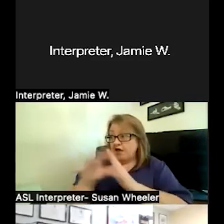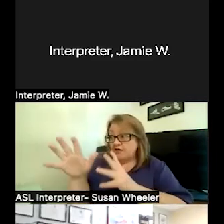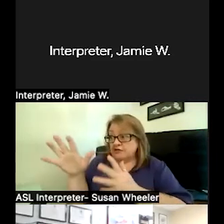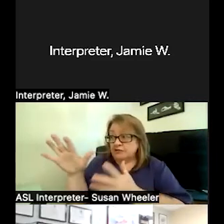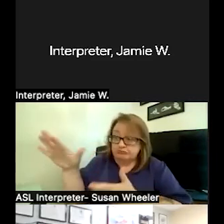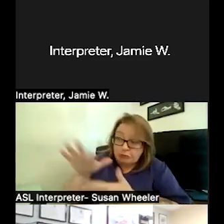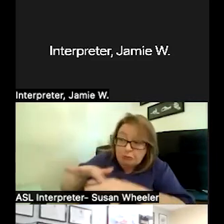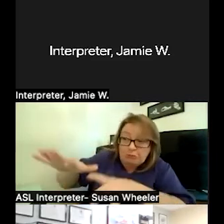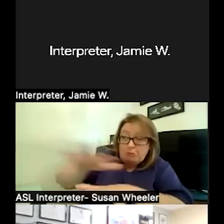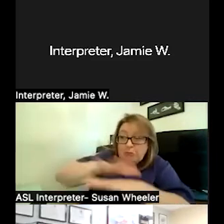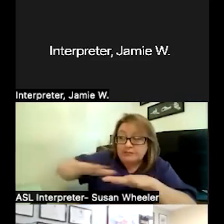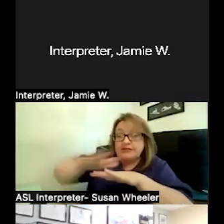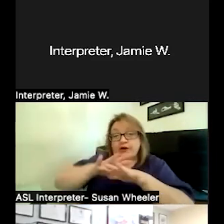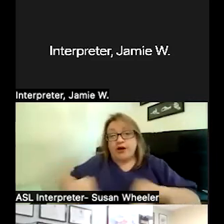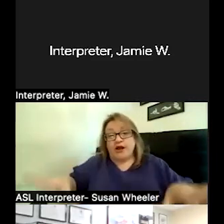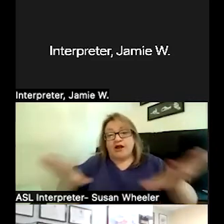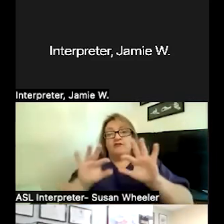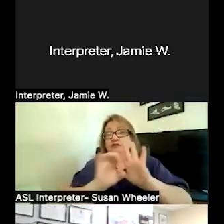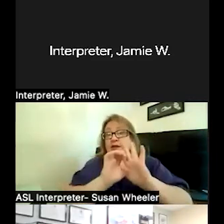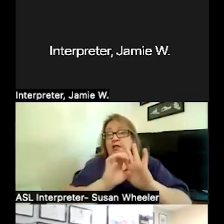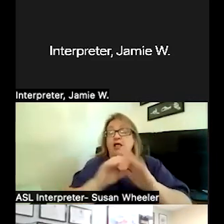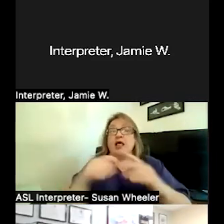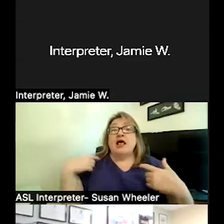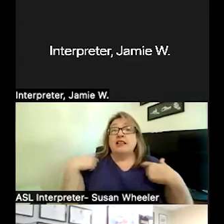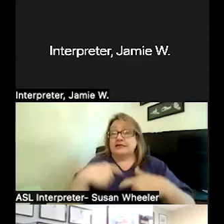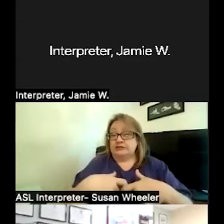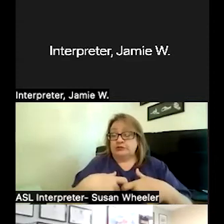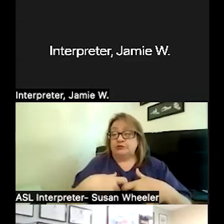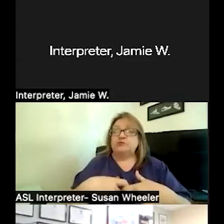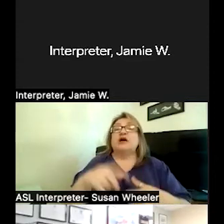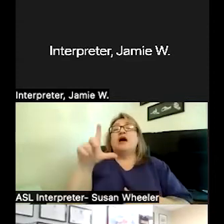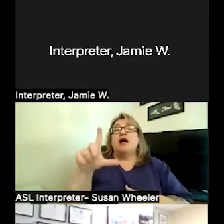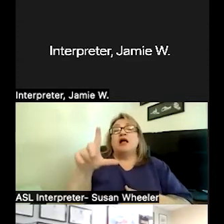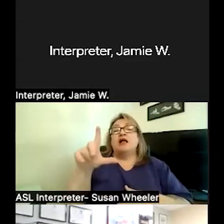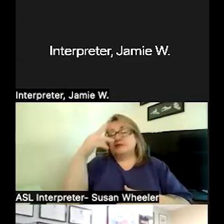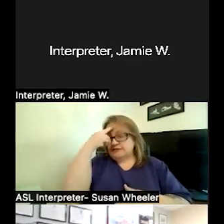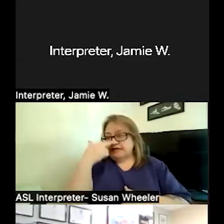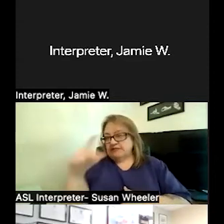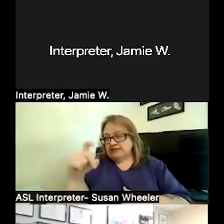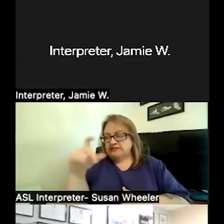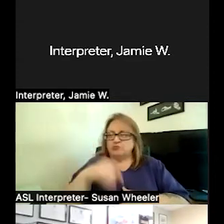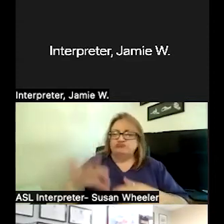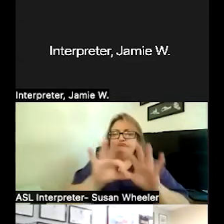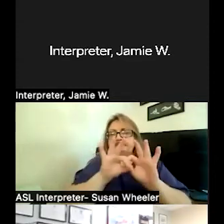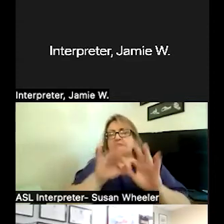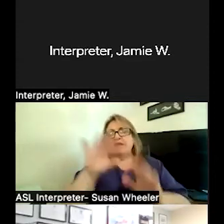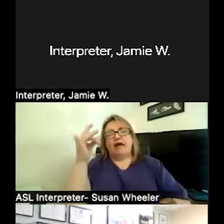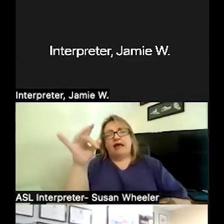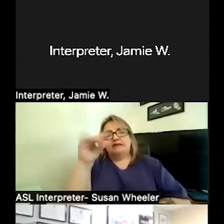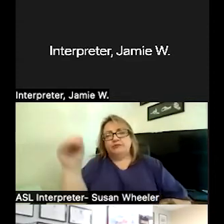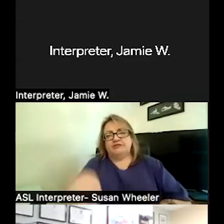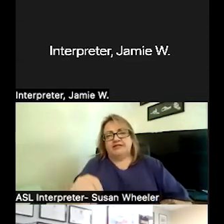area. For example, Latinos, Hispanics represent about 18% of the